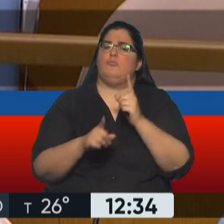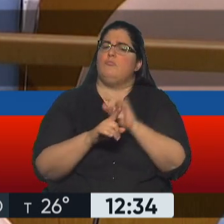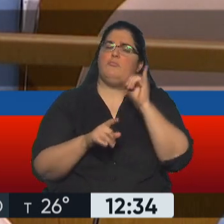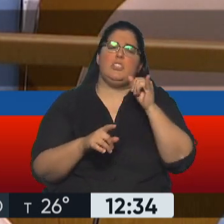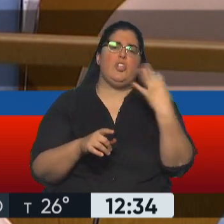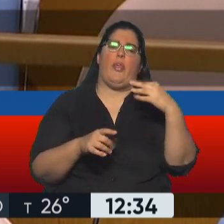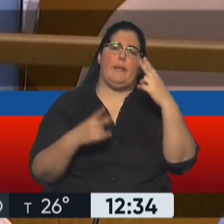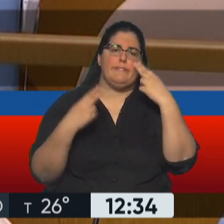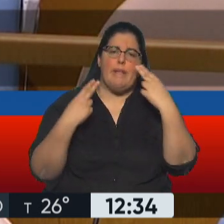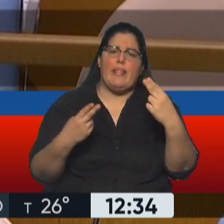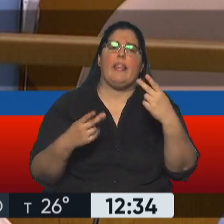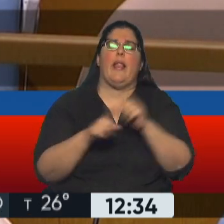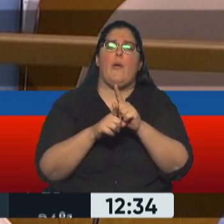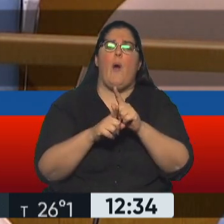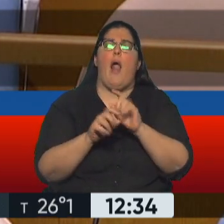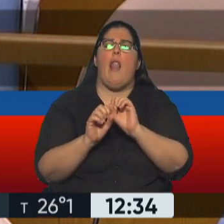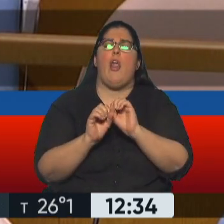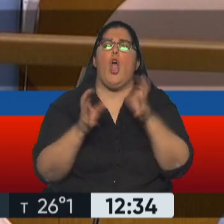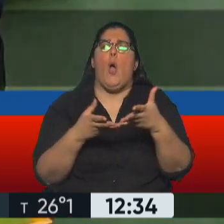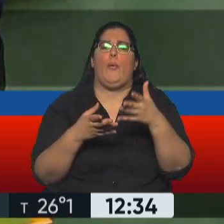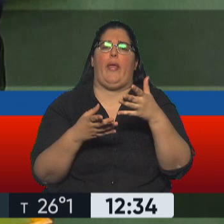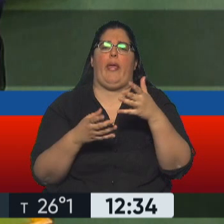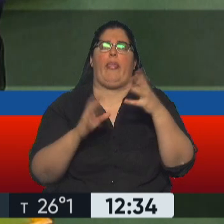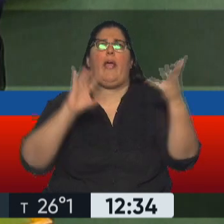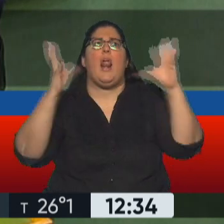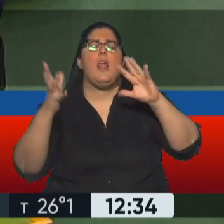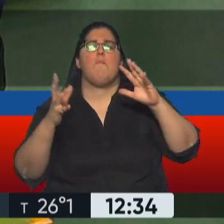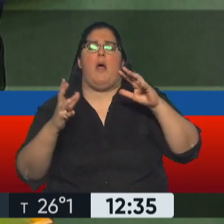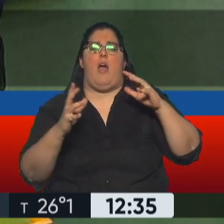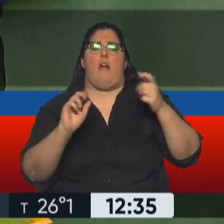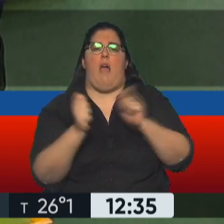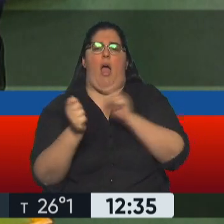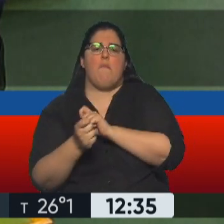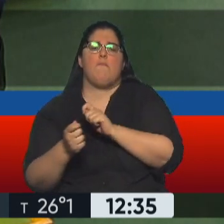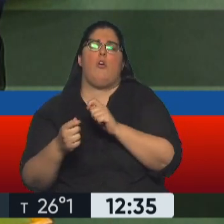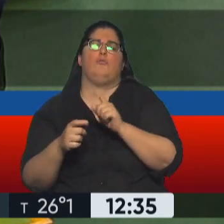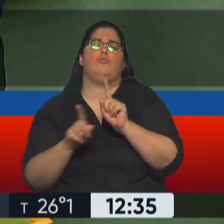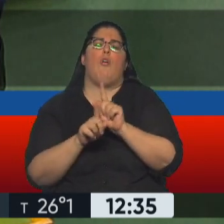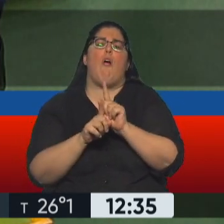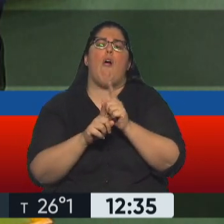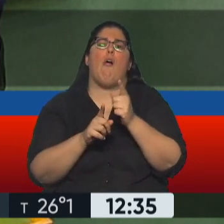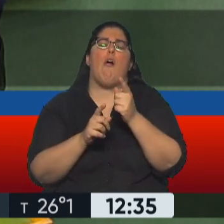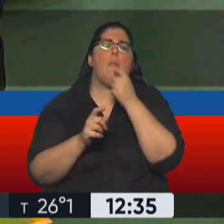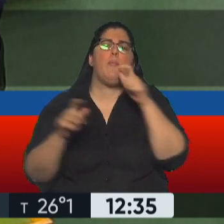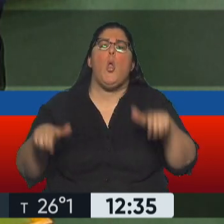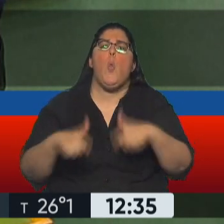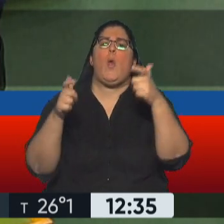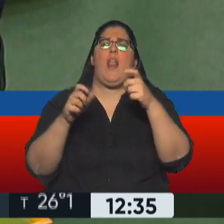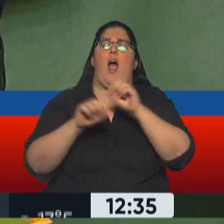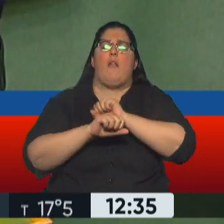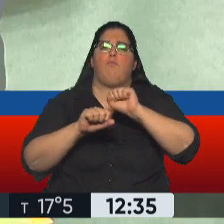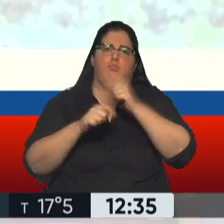urgent threats like COVID-19 and climate change, or enduring threats like nuclear